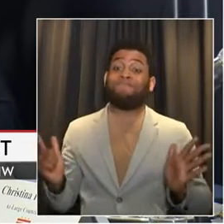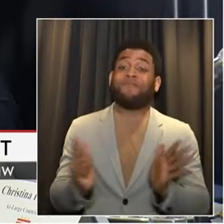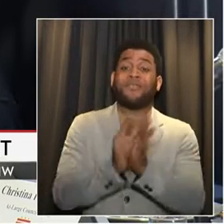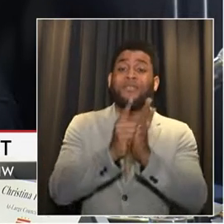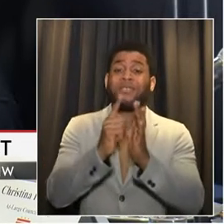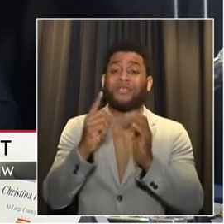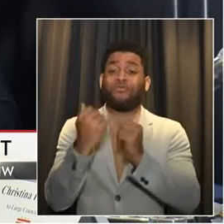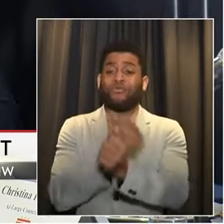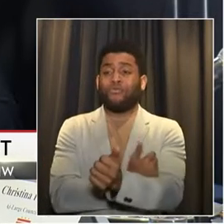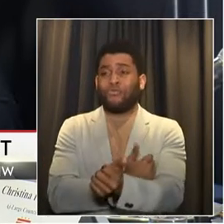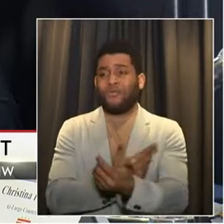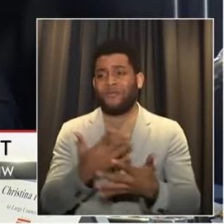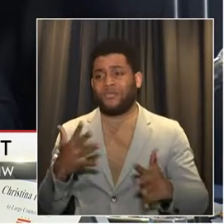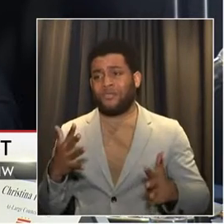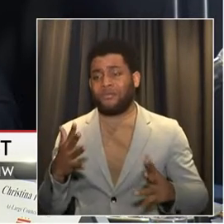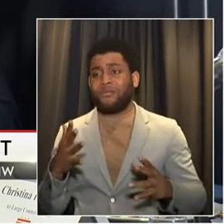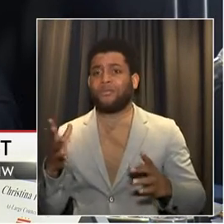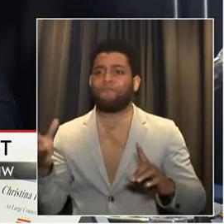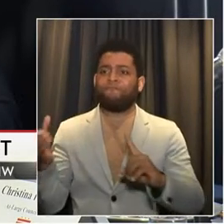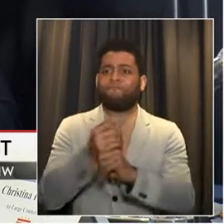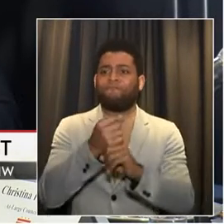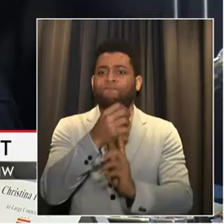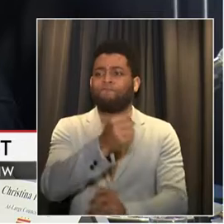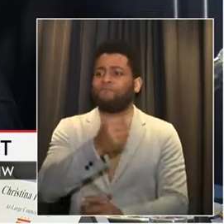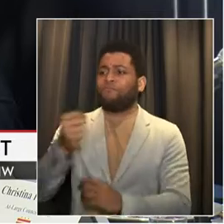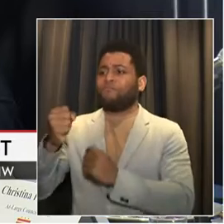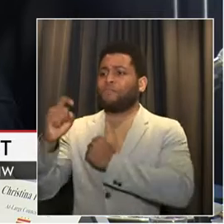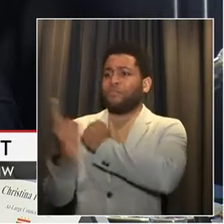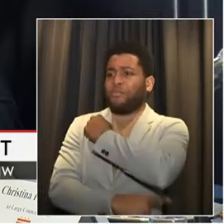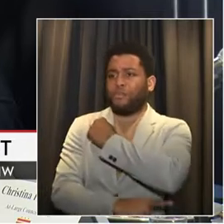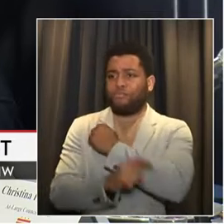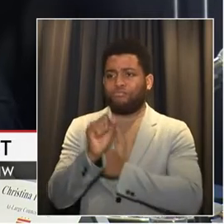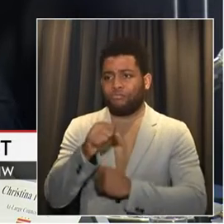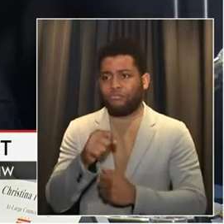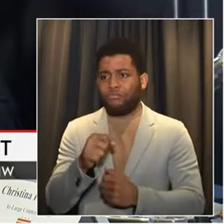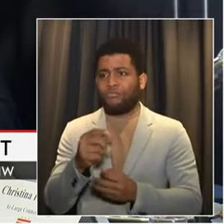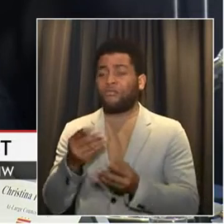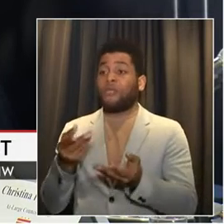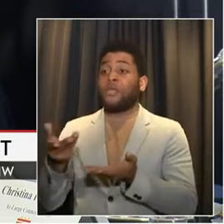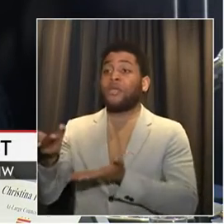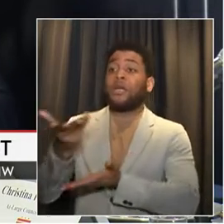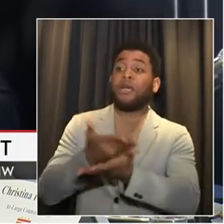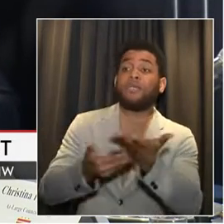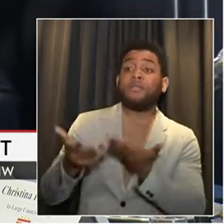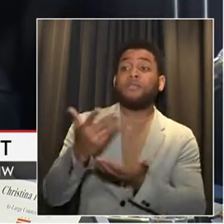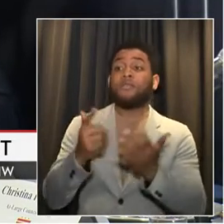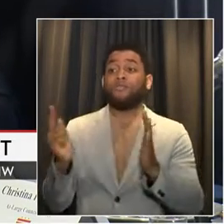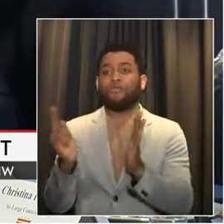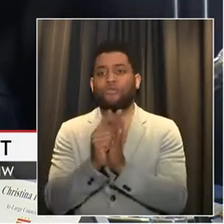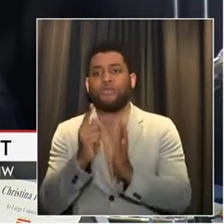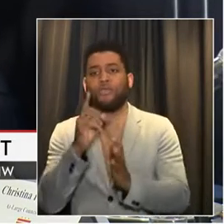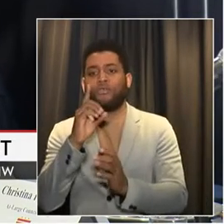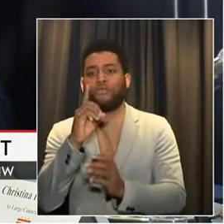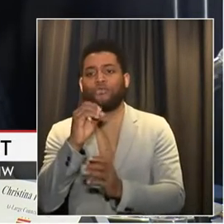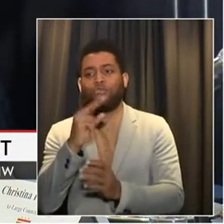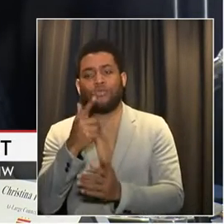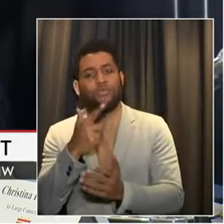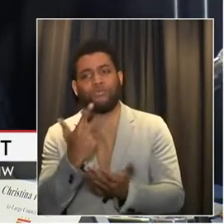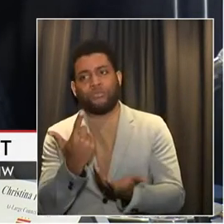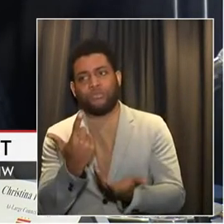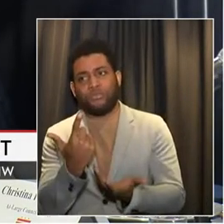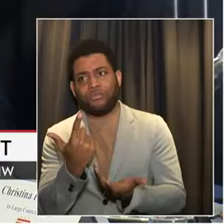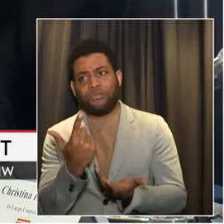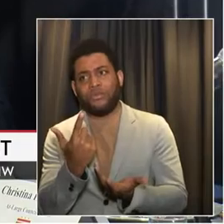prosecutable, and dealing illegal drugs is already illegal, arrestable, and prosecutable. So how does making it sort of a different